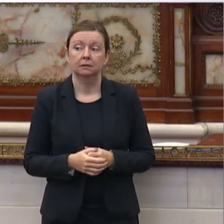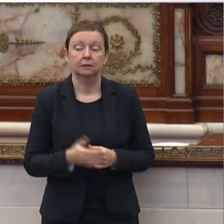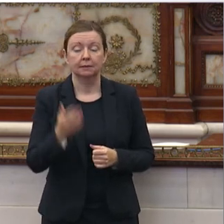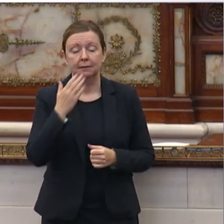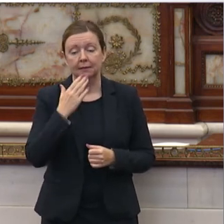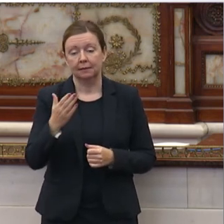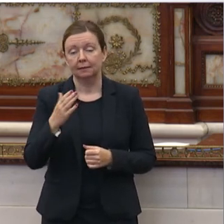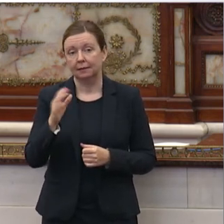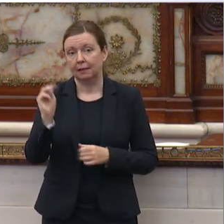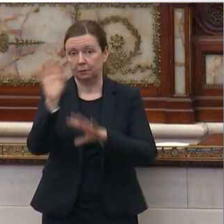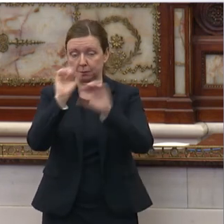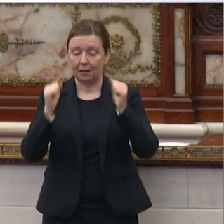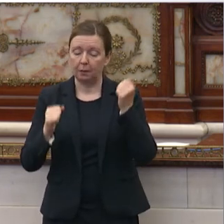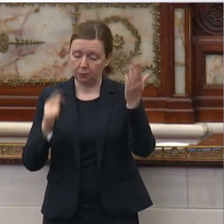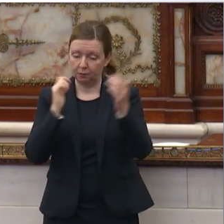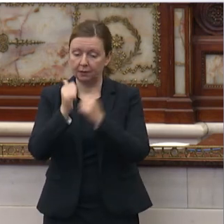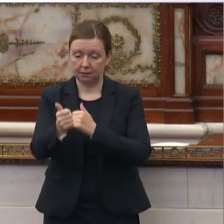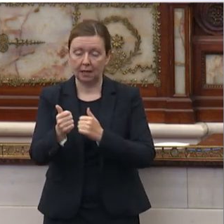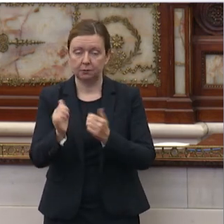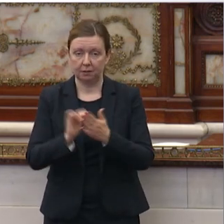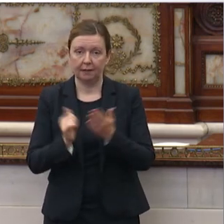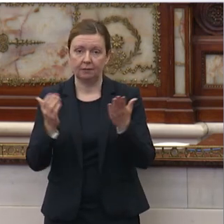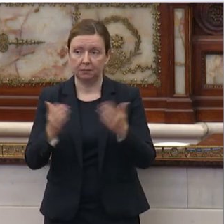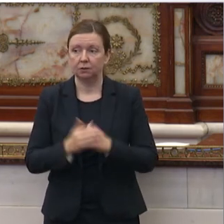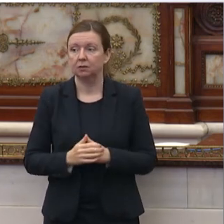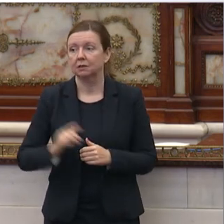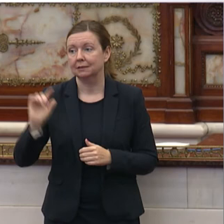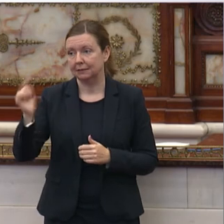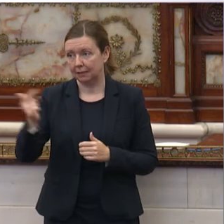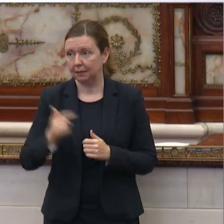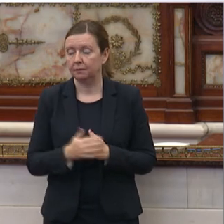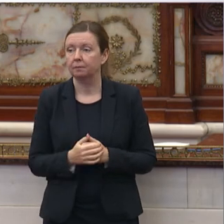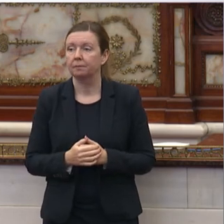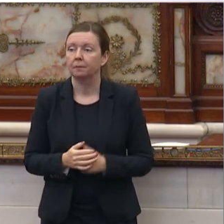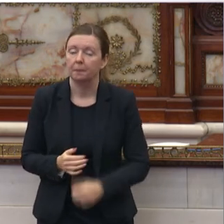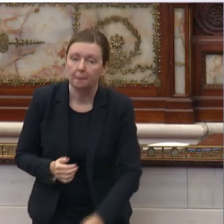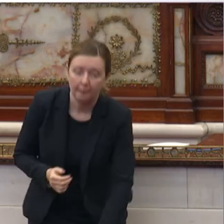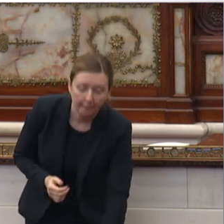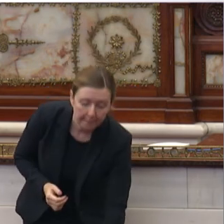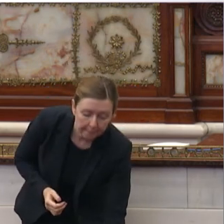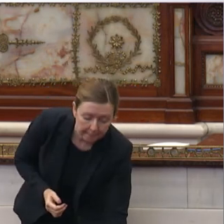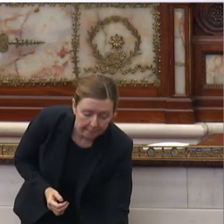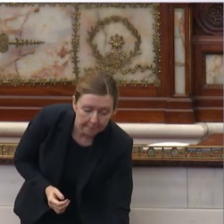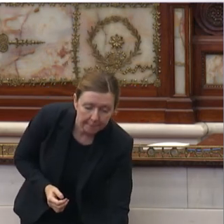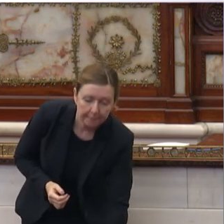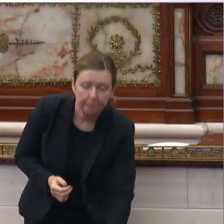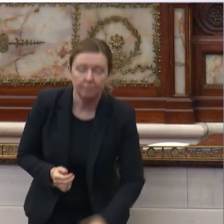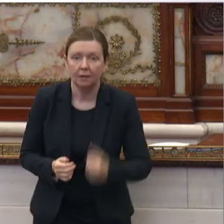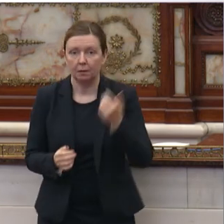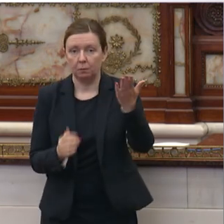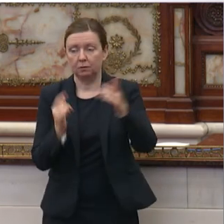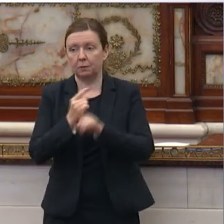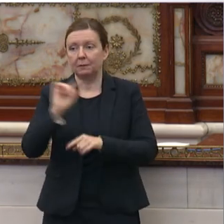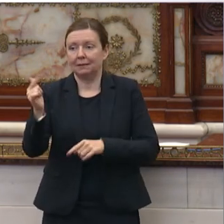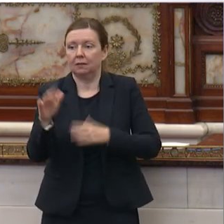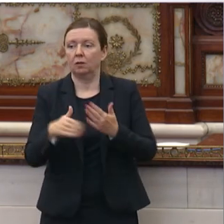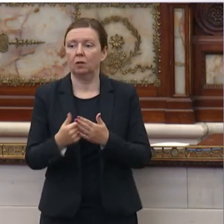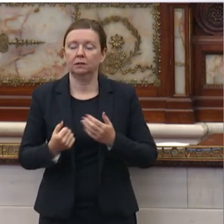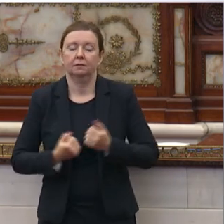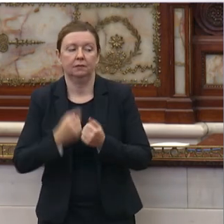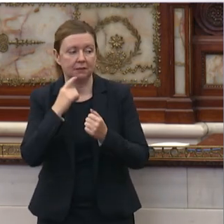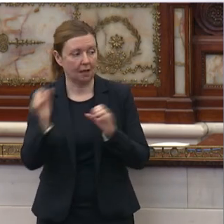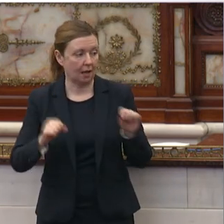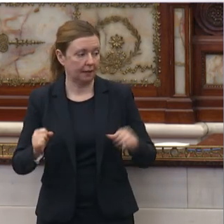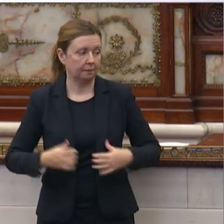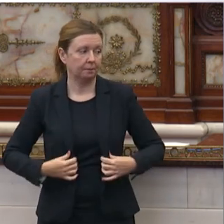Thank you, Mr. President. I move for the adoption of this resolution. Second. It's been moved and properly second. All those in favor indicate by saying